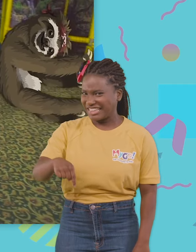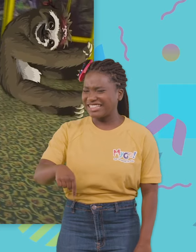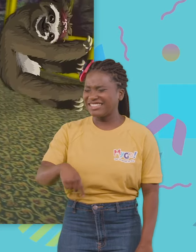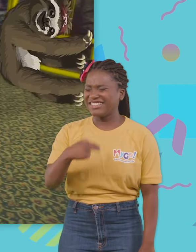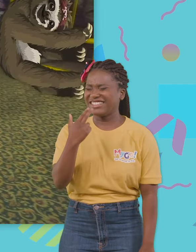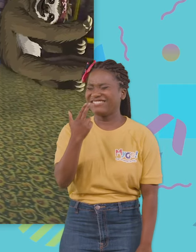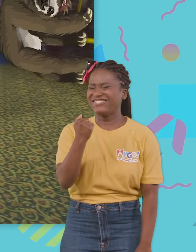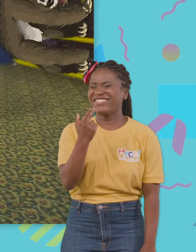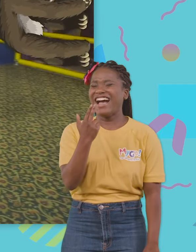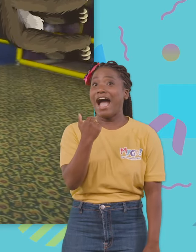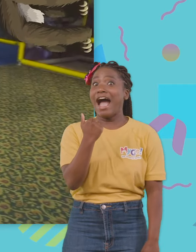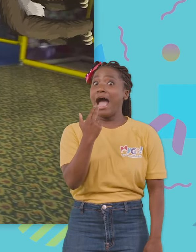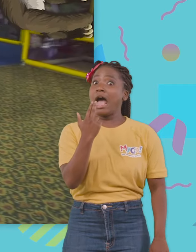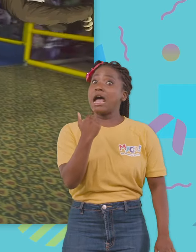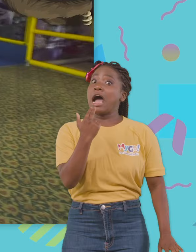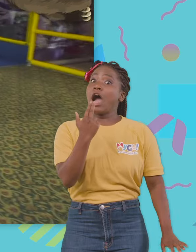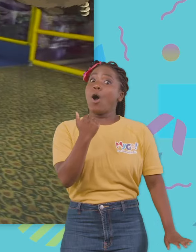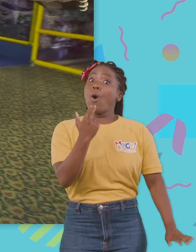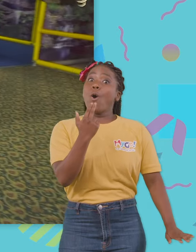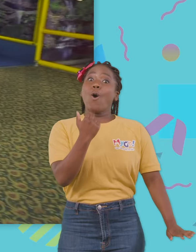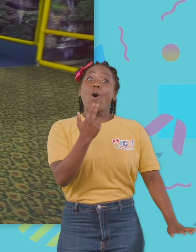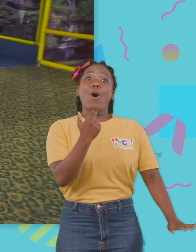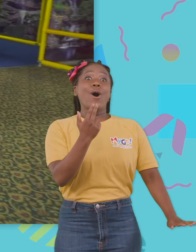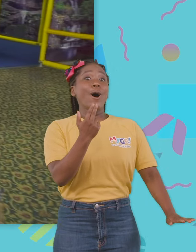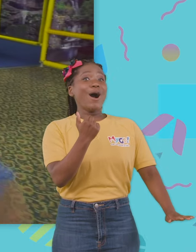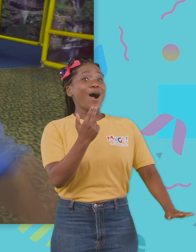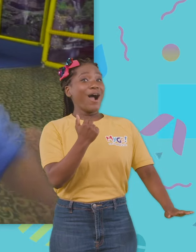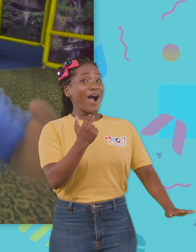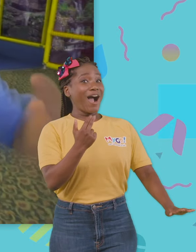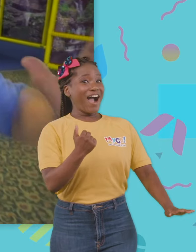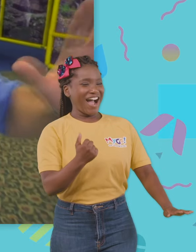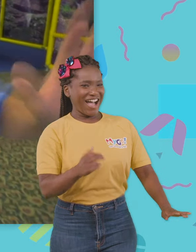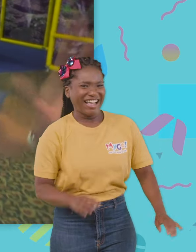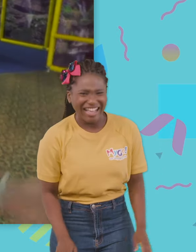This is funny.